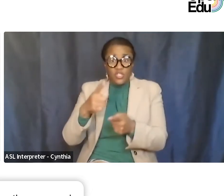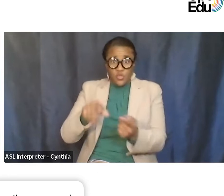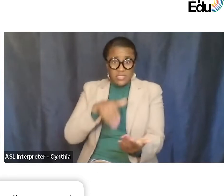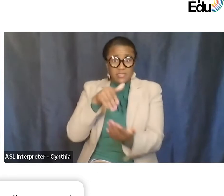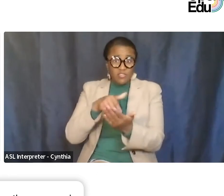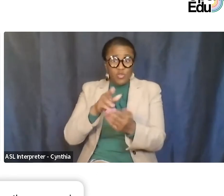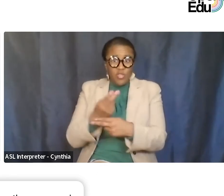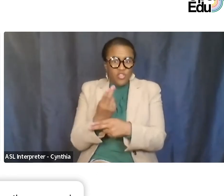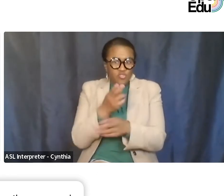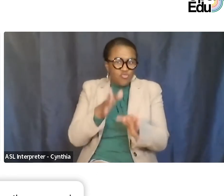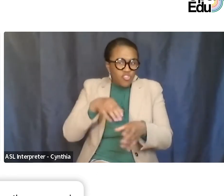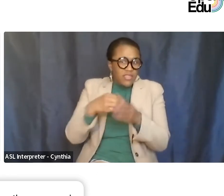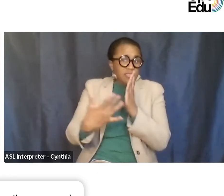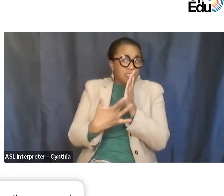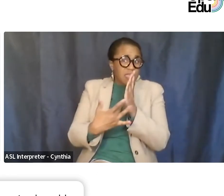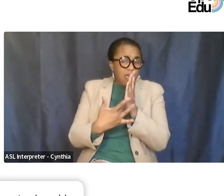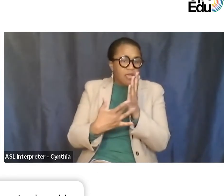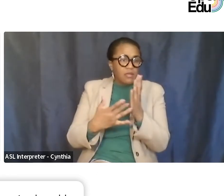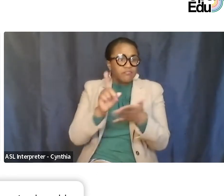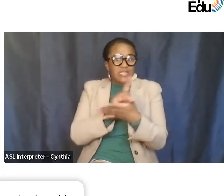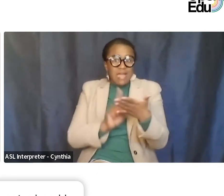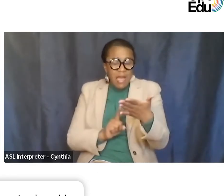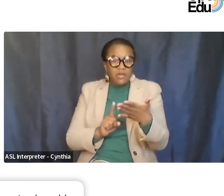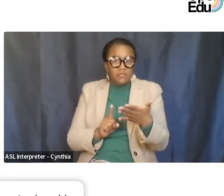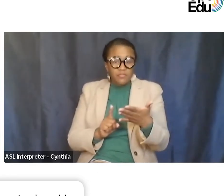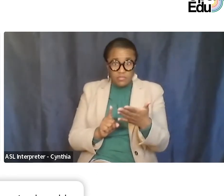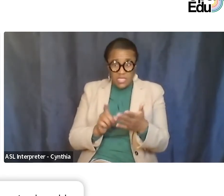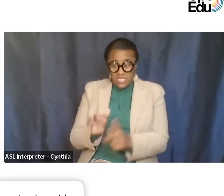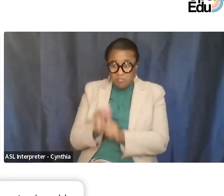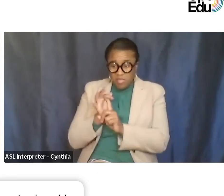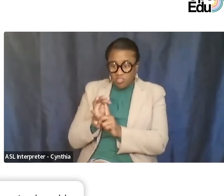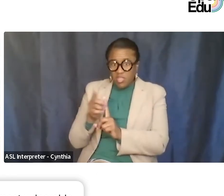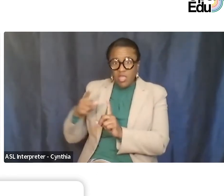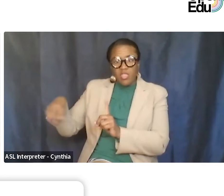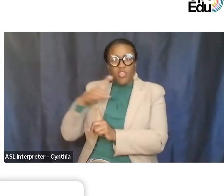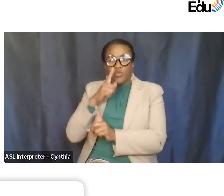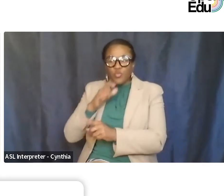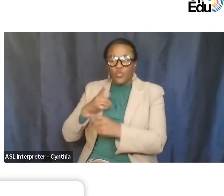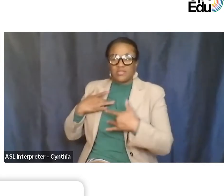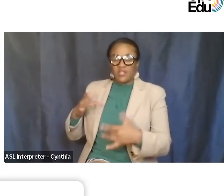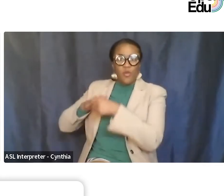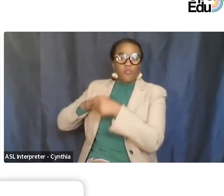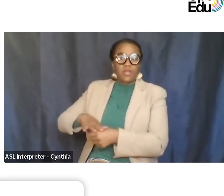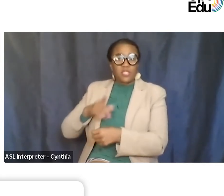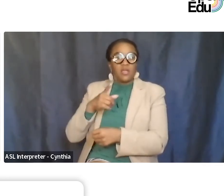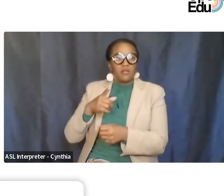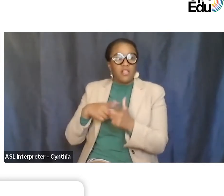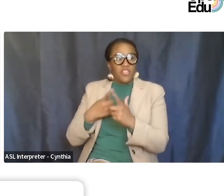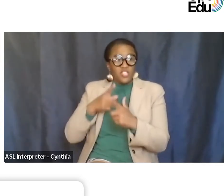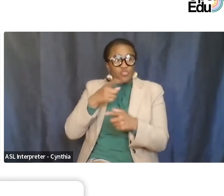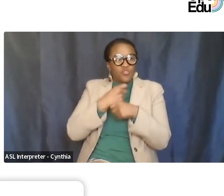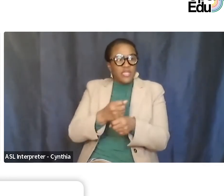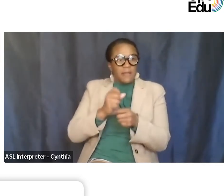user in the design of technology, and especially the most vulnerable users, you actually end up creating change for